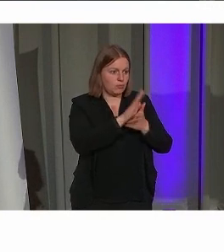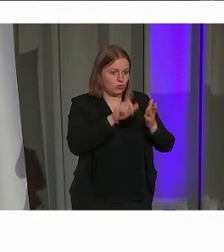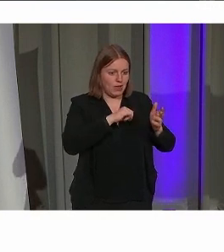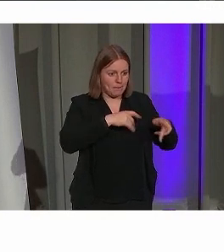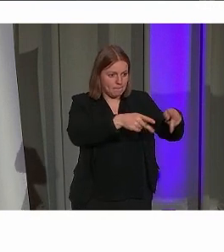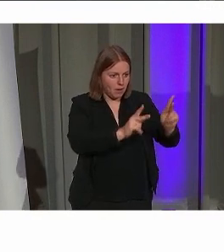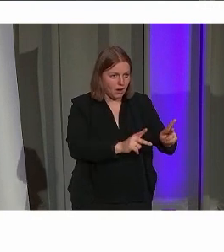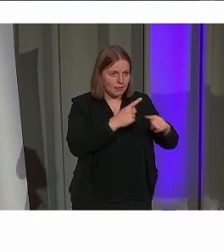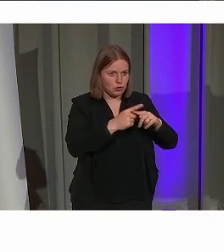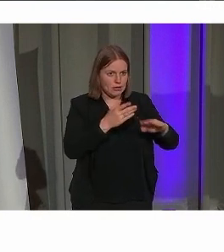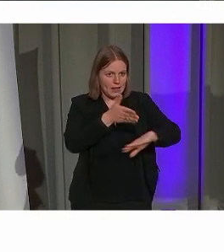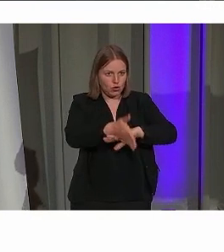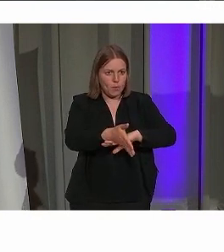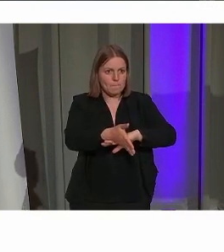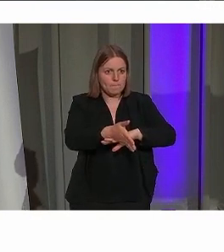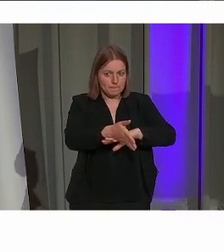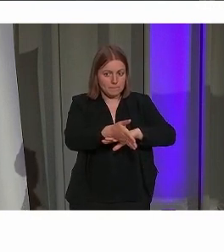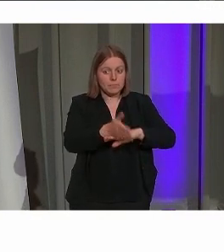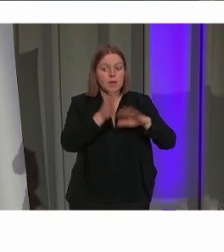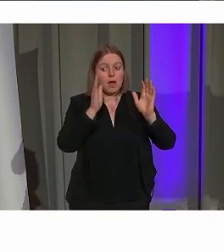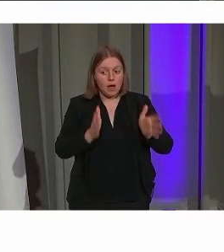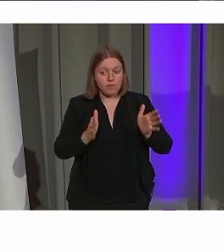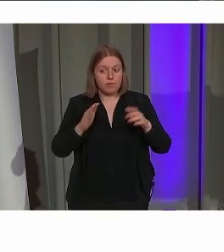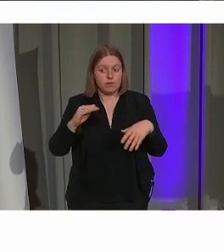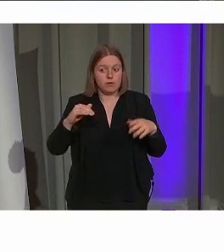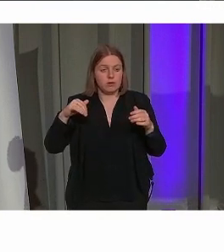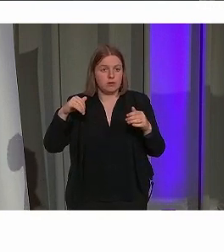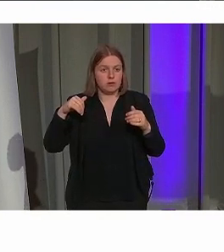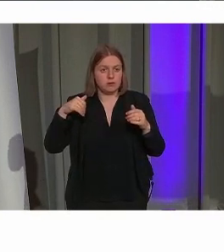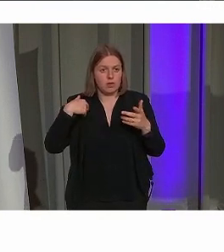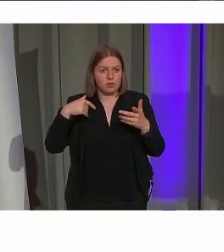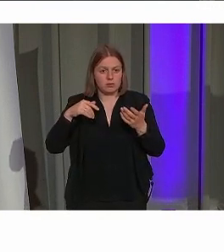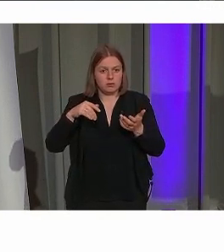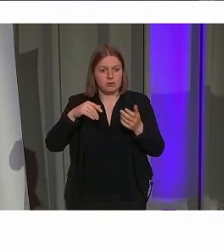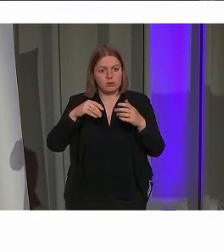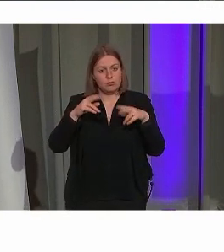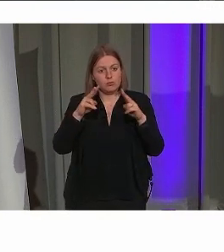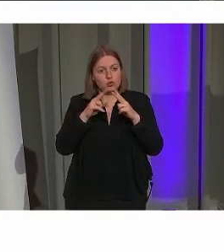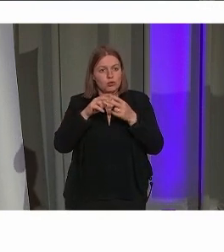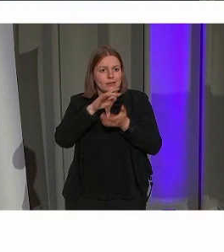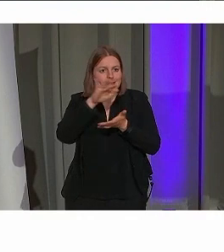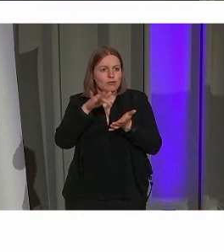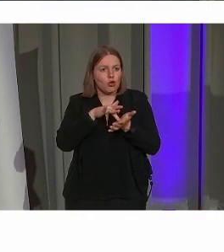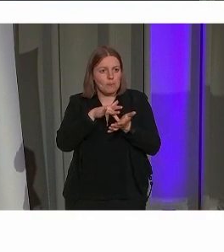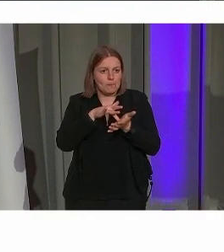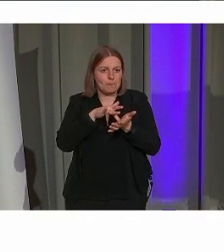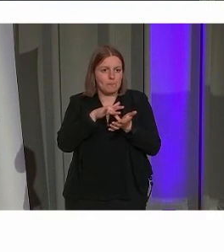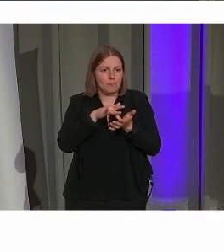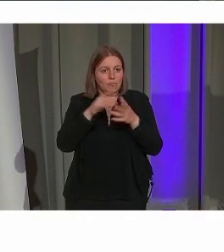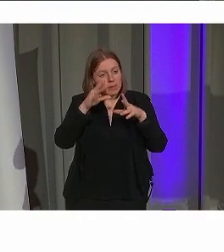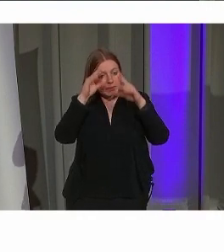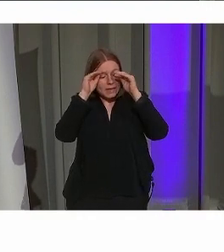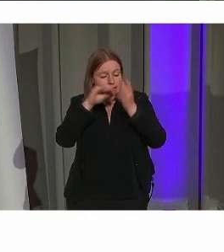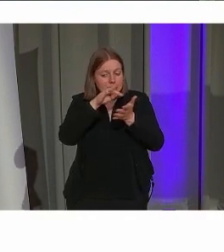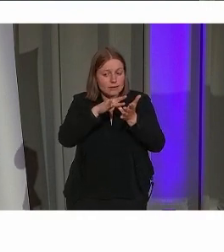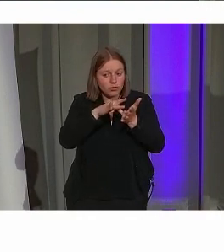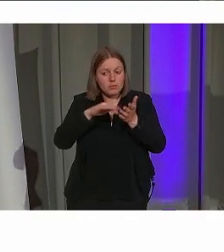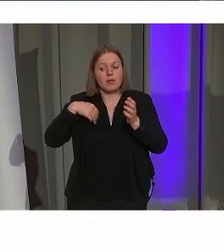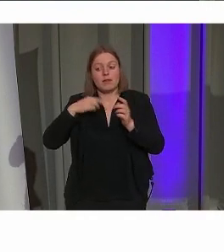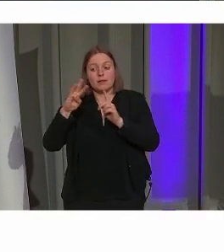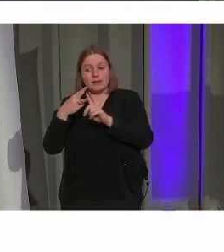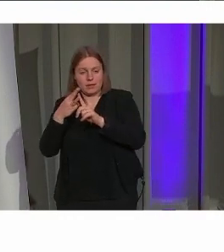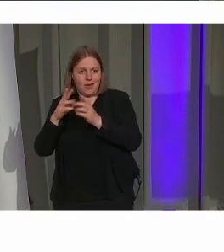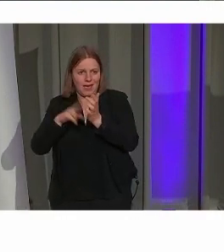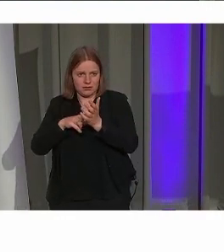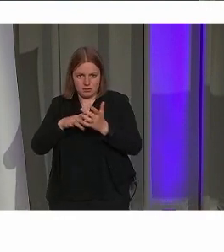entrance. After that, the interpretation center, and at the end, the tour of the